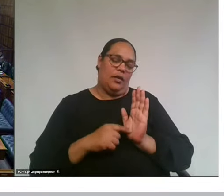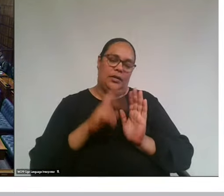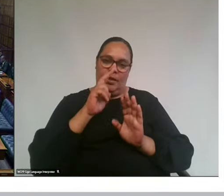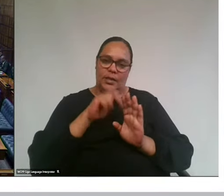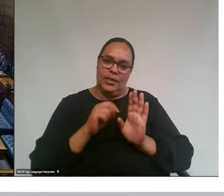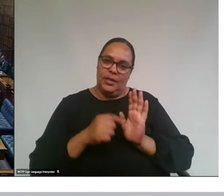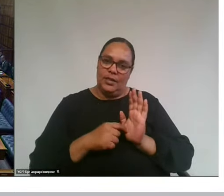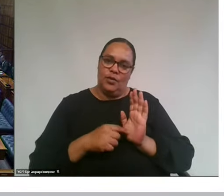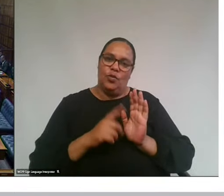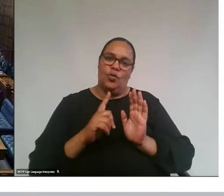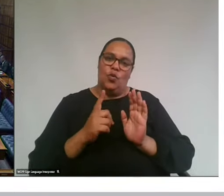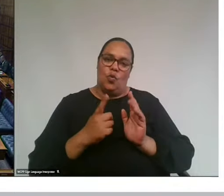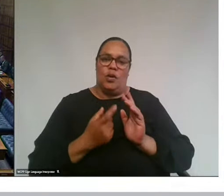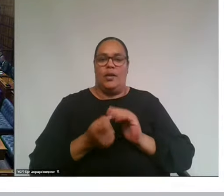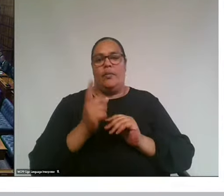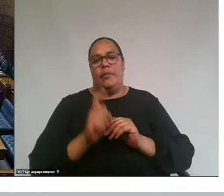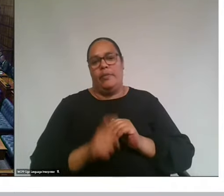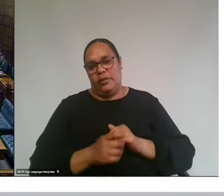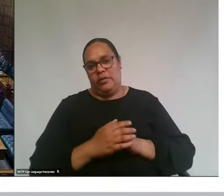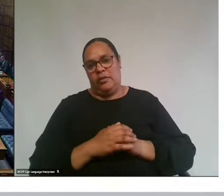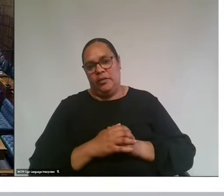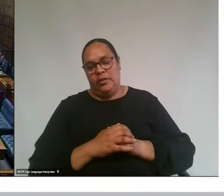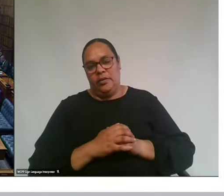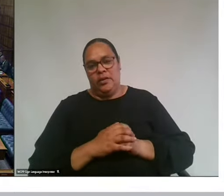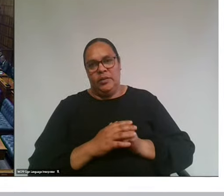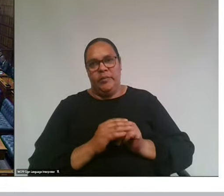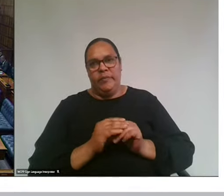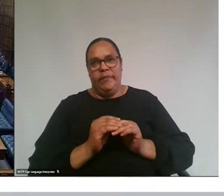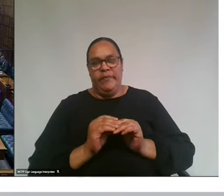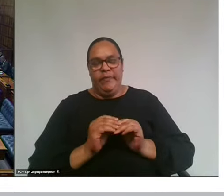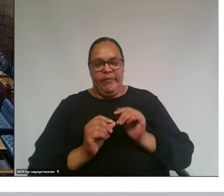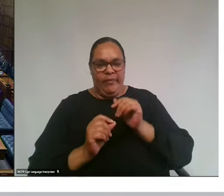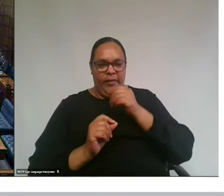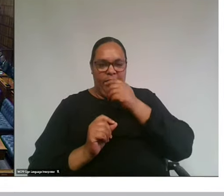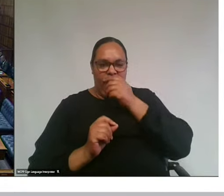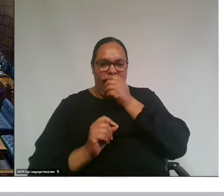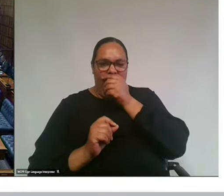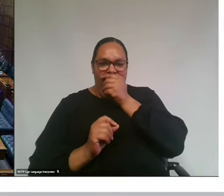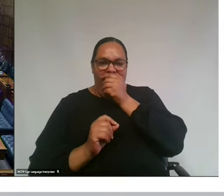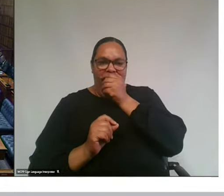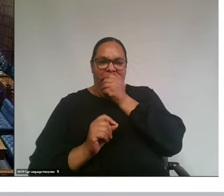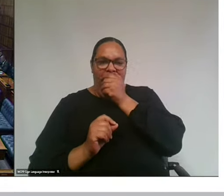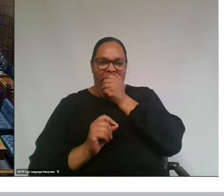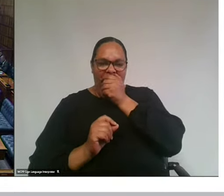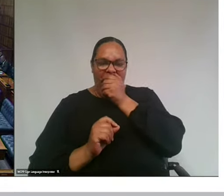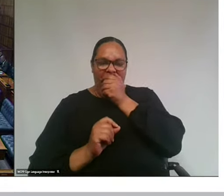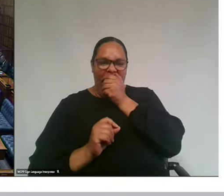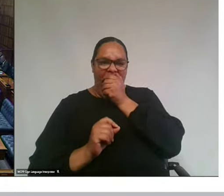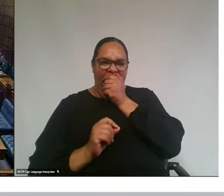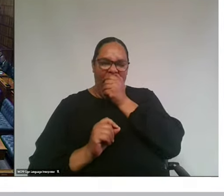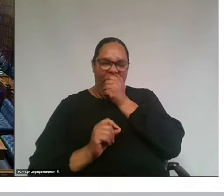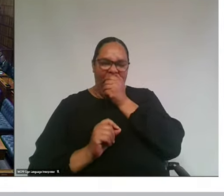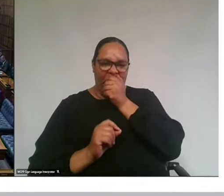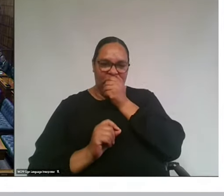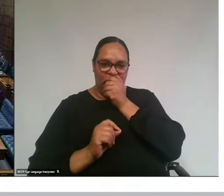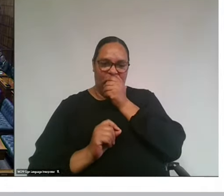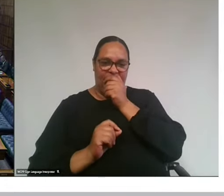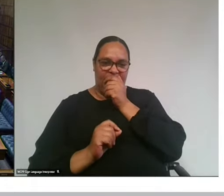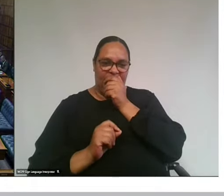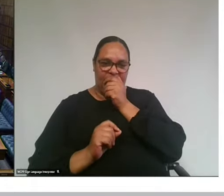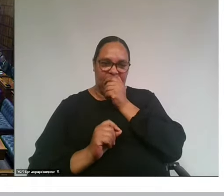need to um occur um I think on on uh skills um